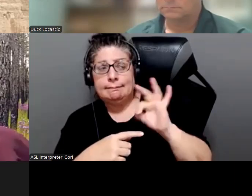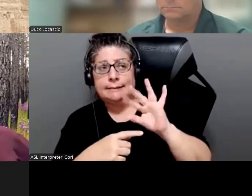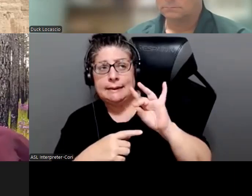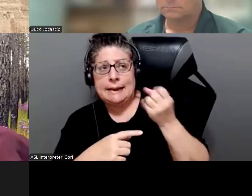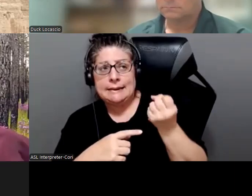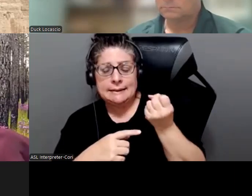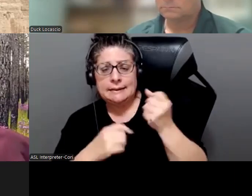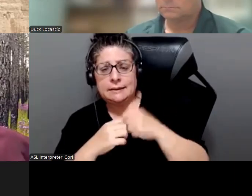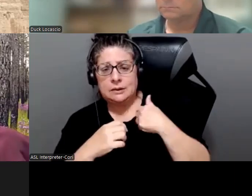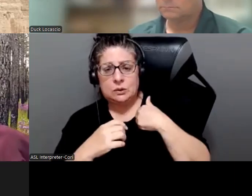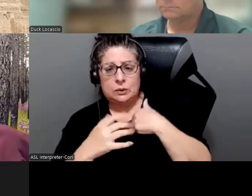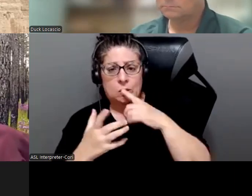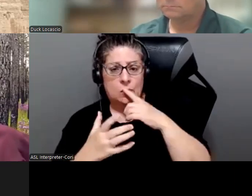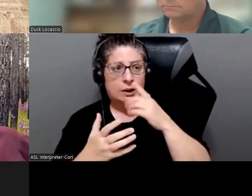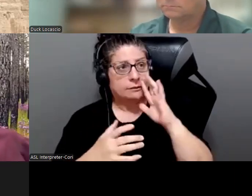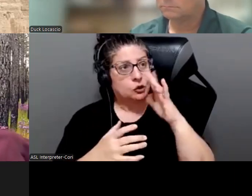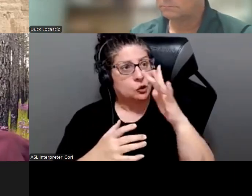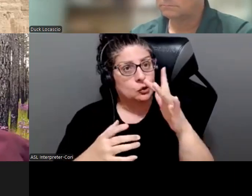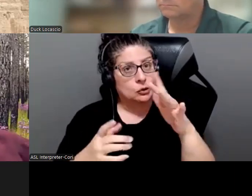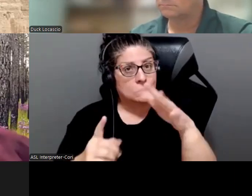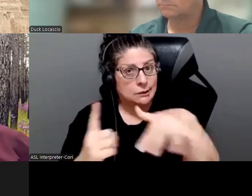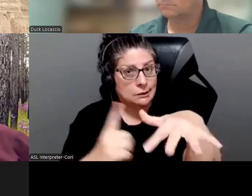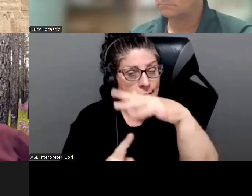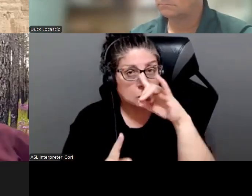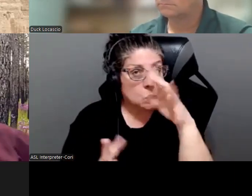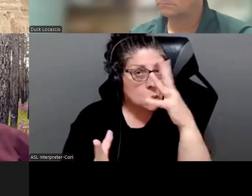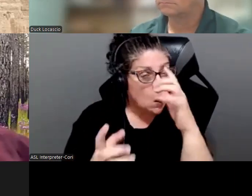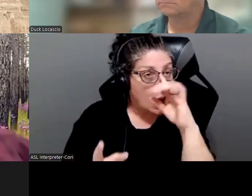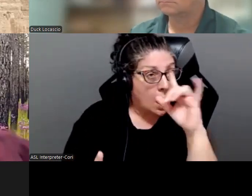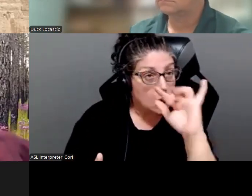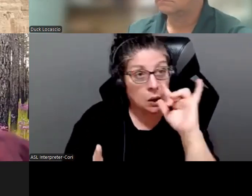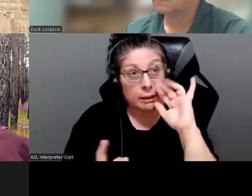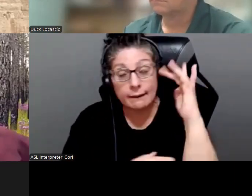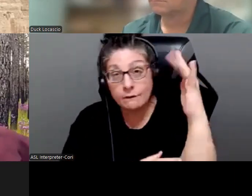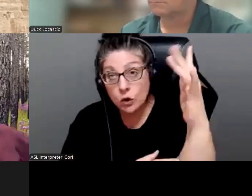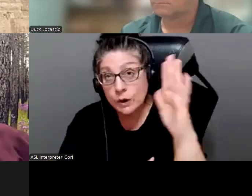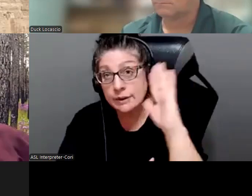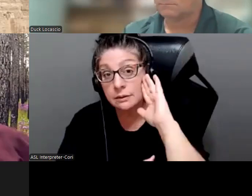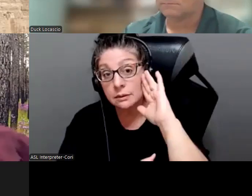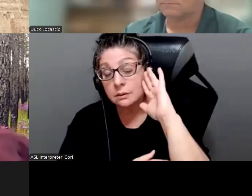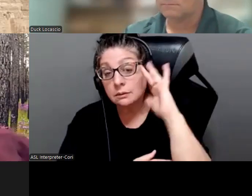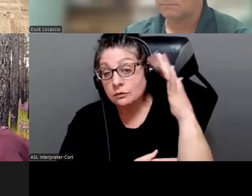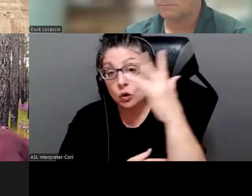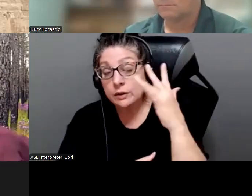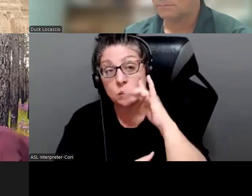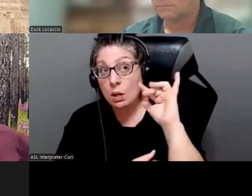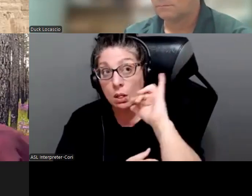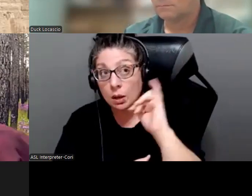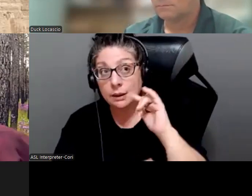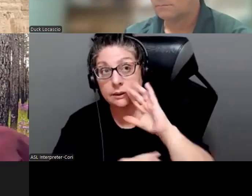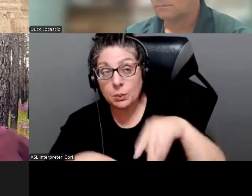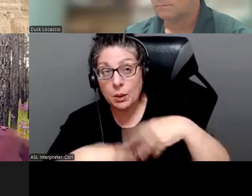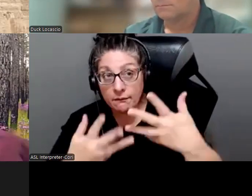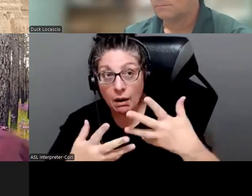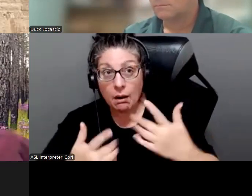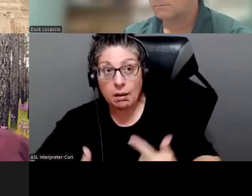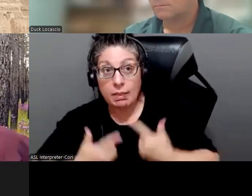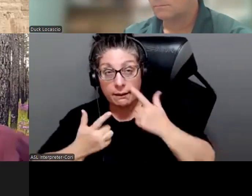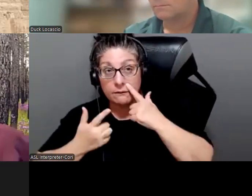it desired future conditions. We're looking to see where's the forest condition going to provide the habitats that we need.